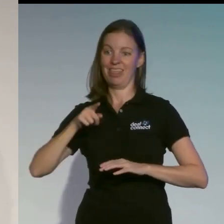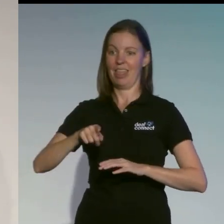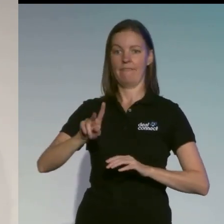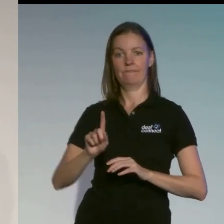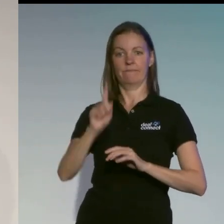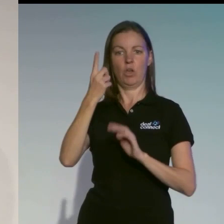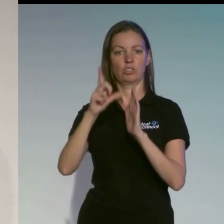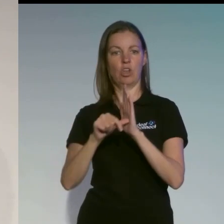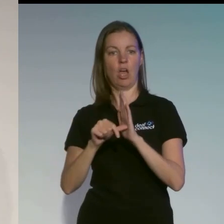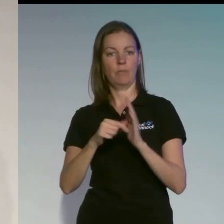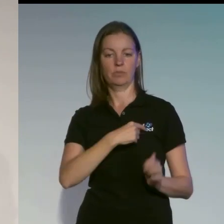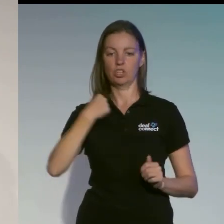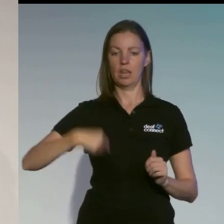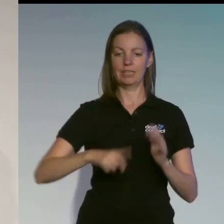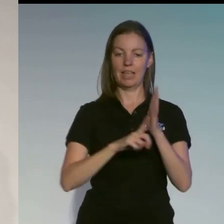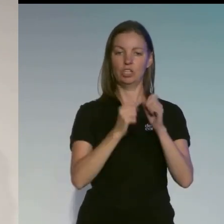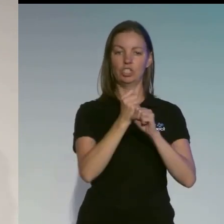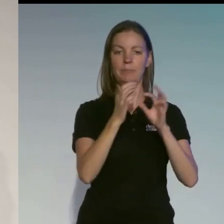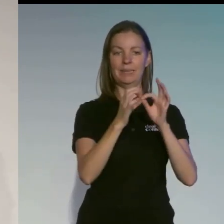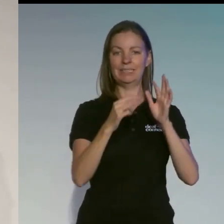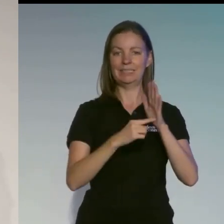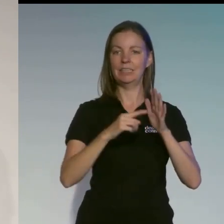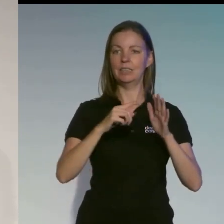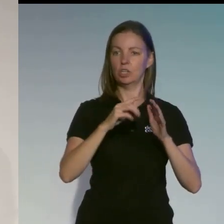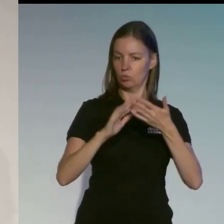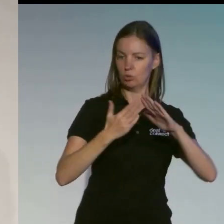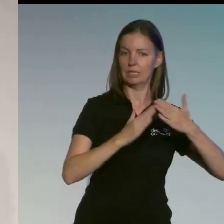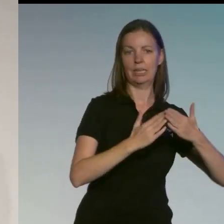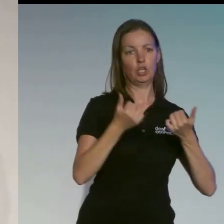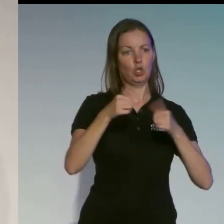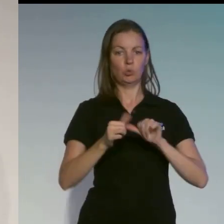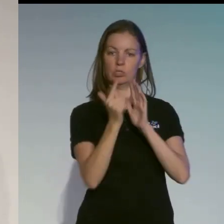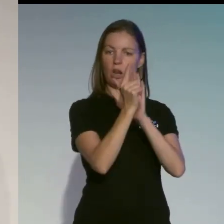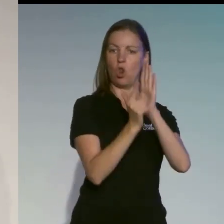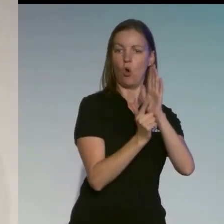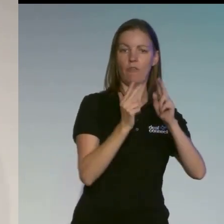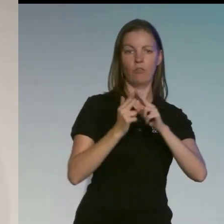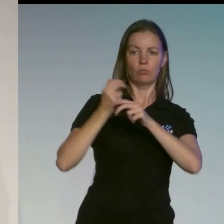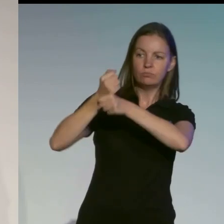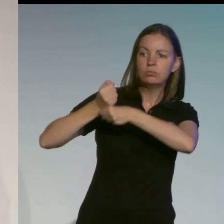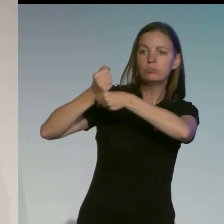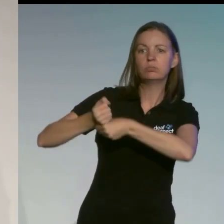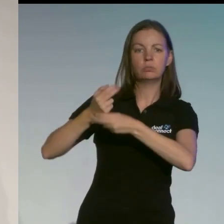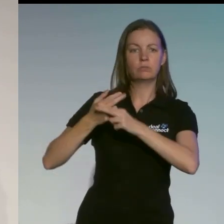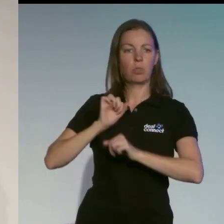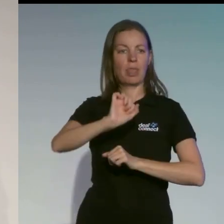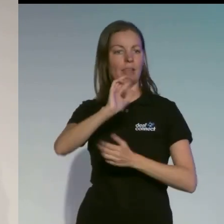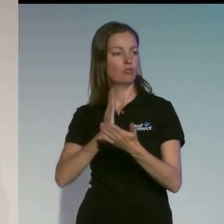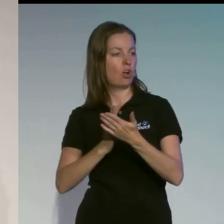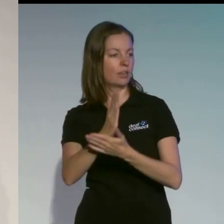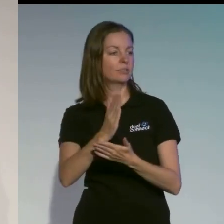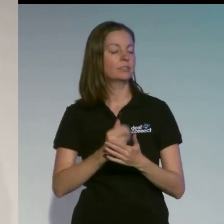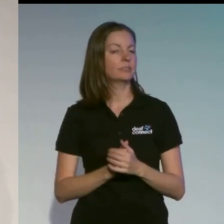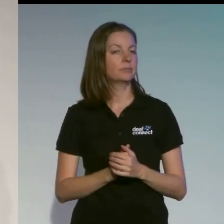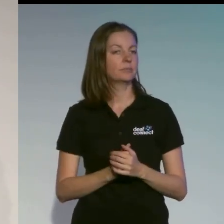community, LGBT community, used the litigation to advocate for their rights. I also bring a little rainbow